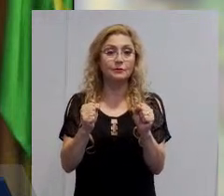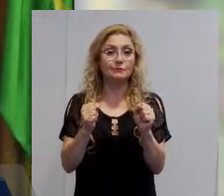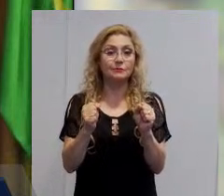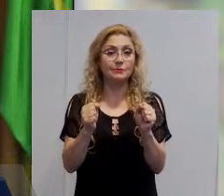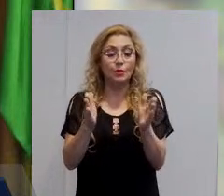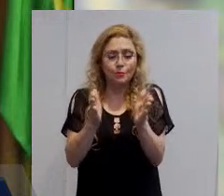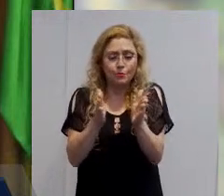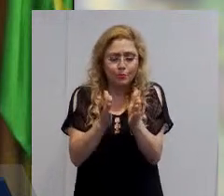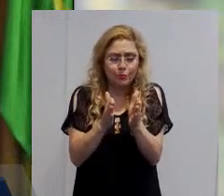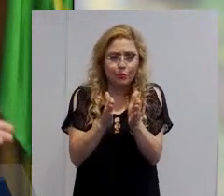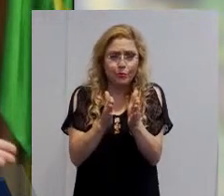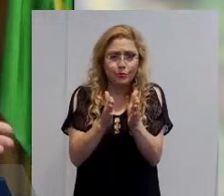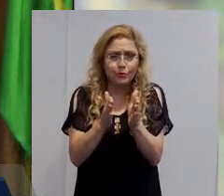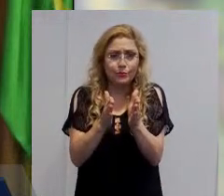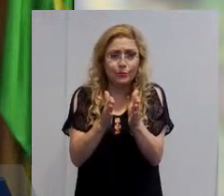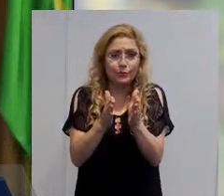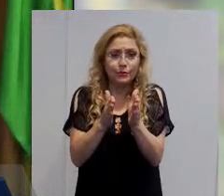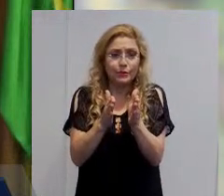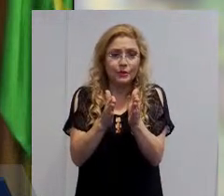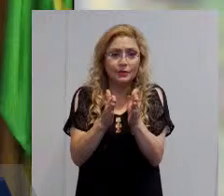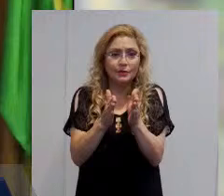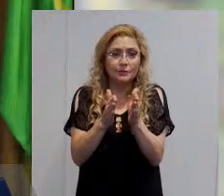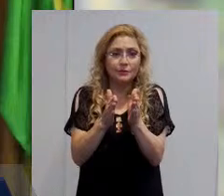be traveled.